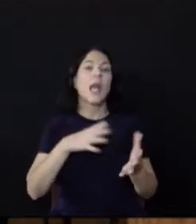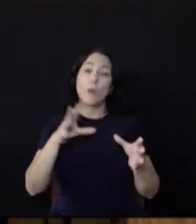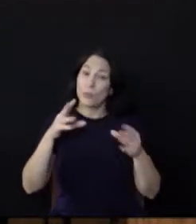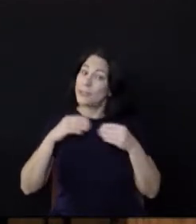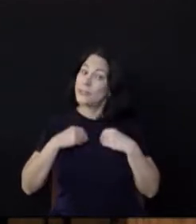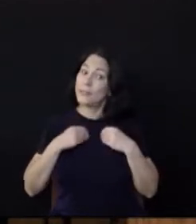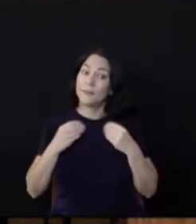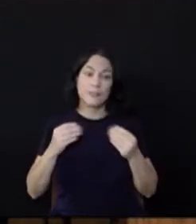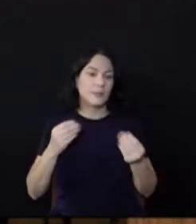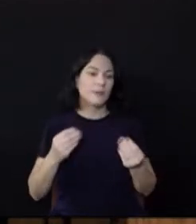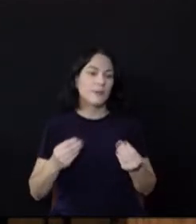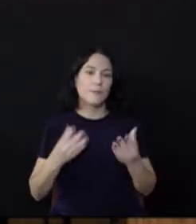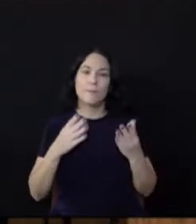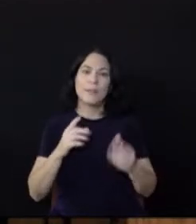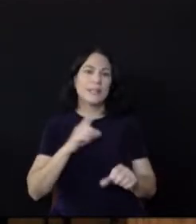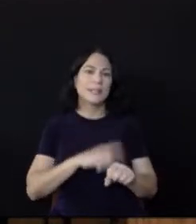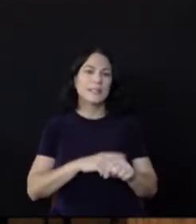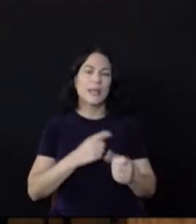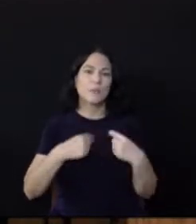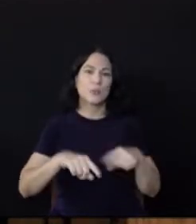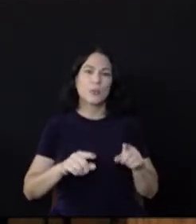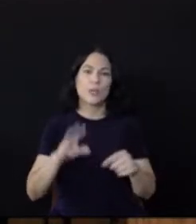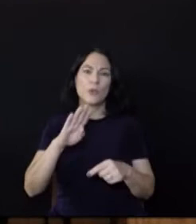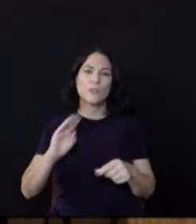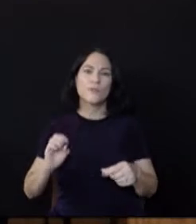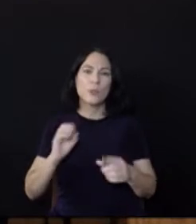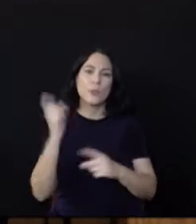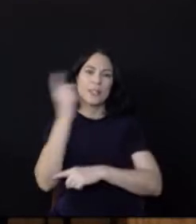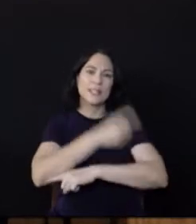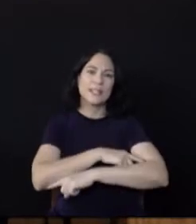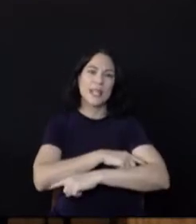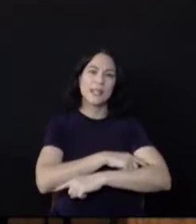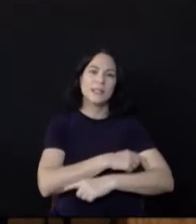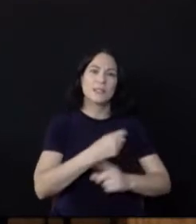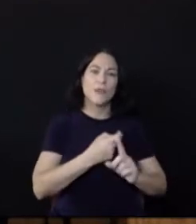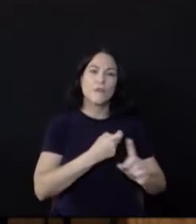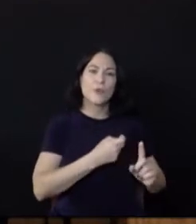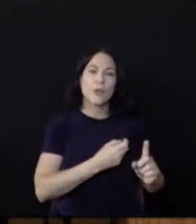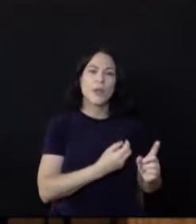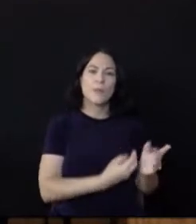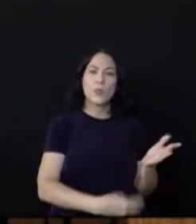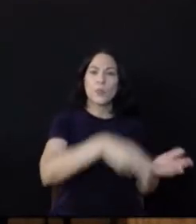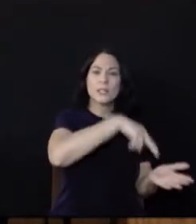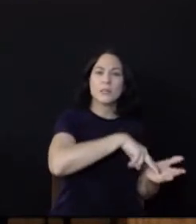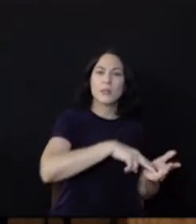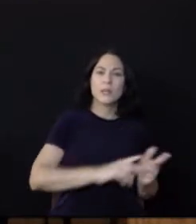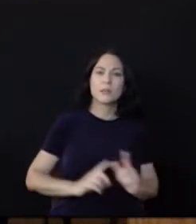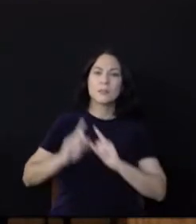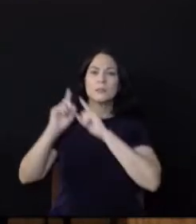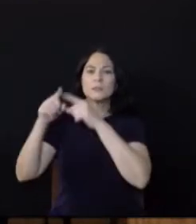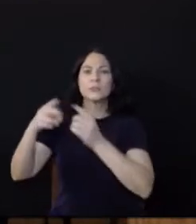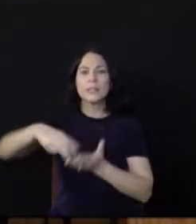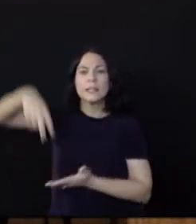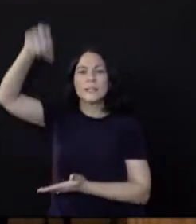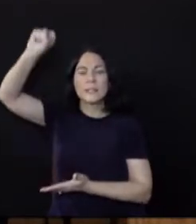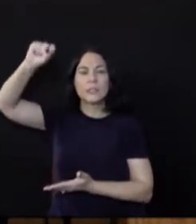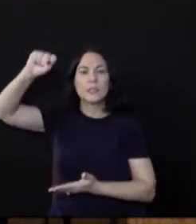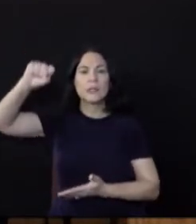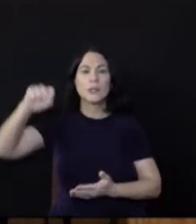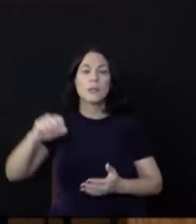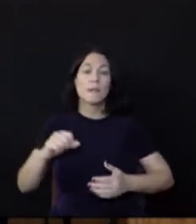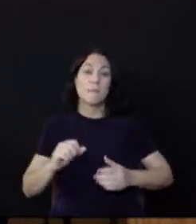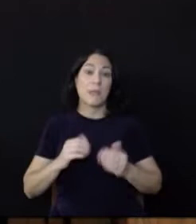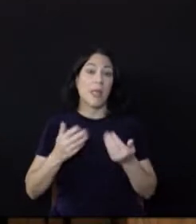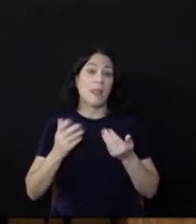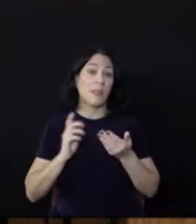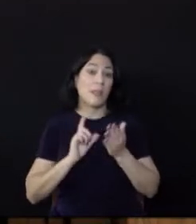in those 40 days between the resurrection and the ascension of Christ. But even after that, Saul of Tarsus, who